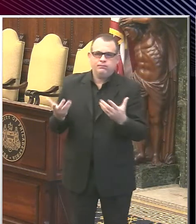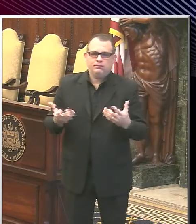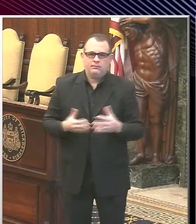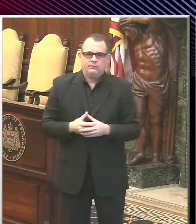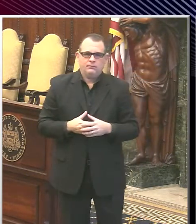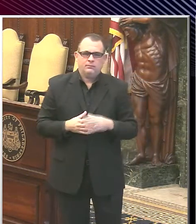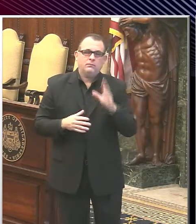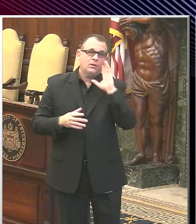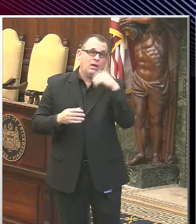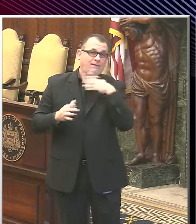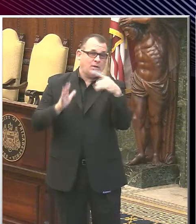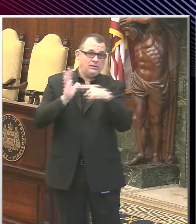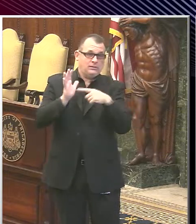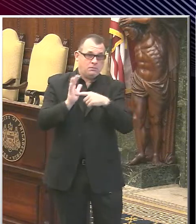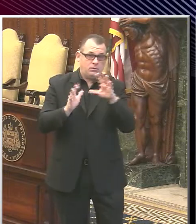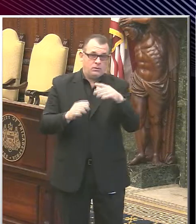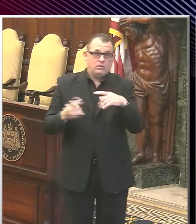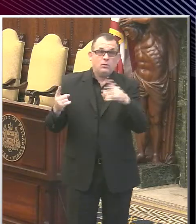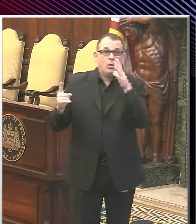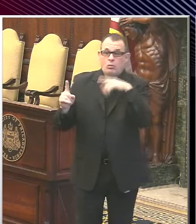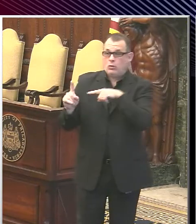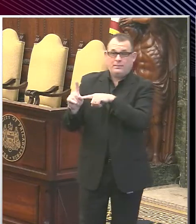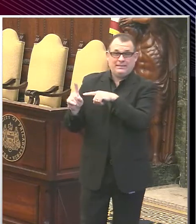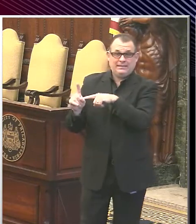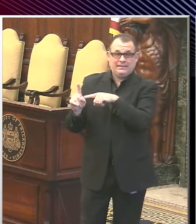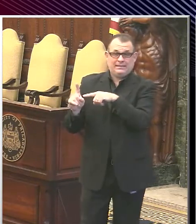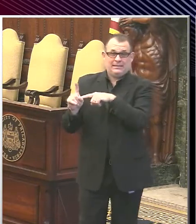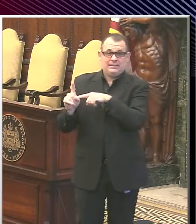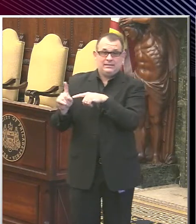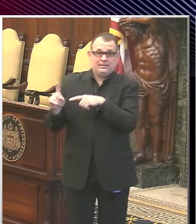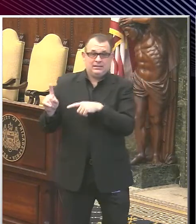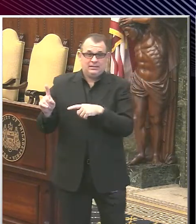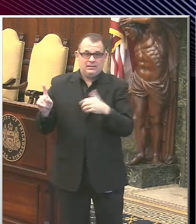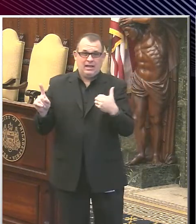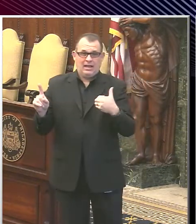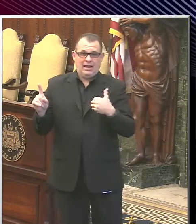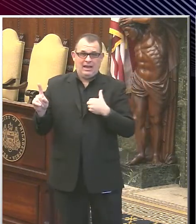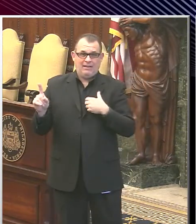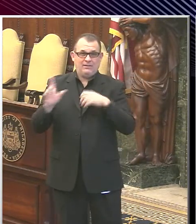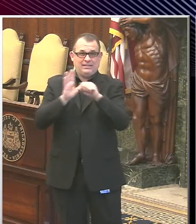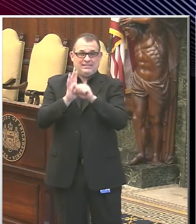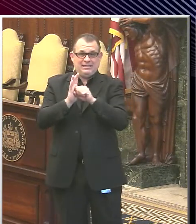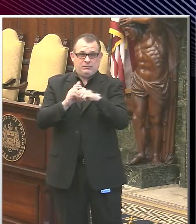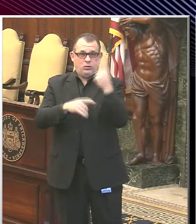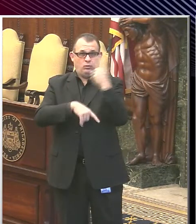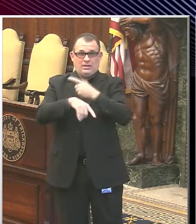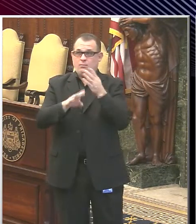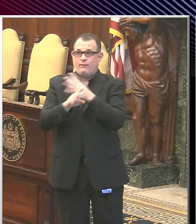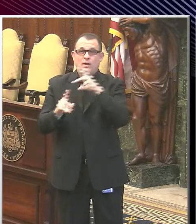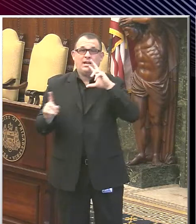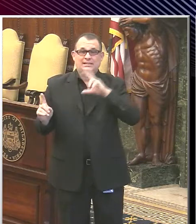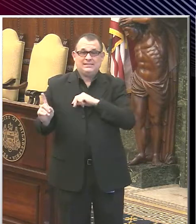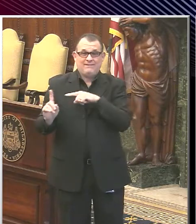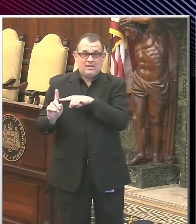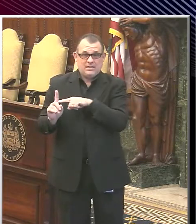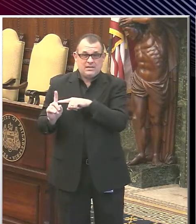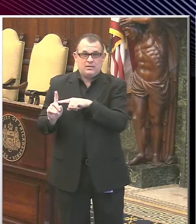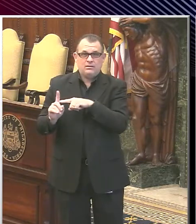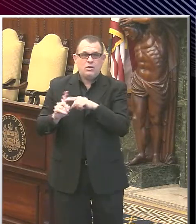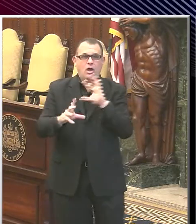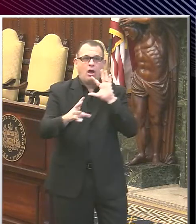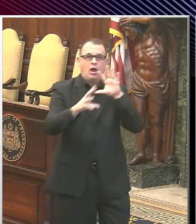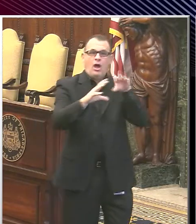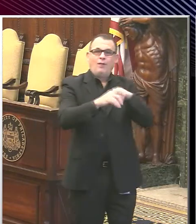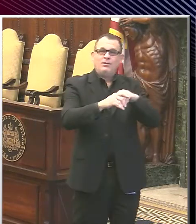purpose of this, Maria. It's a woman in her 20s. She had symptoms the day before Thanksgiving. She gathered with 10 family members